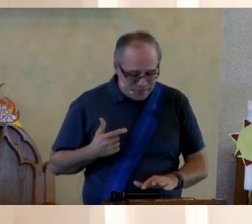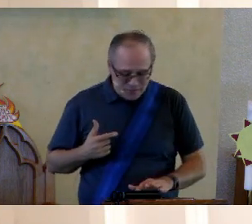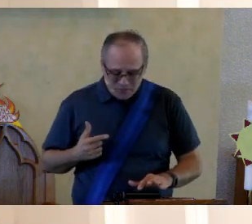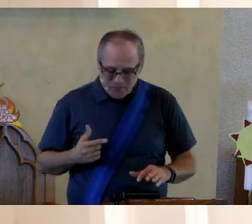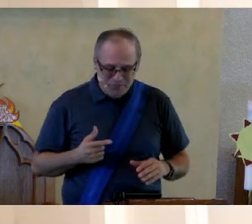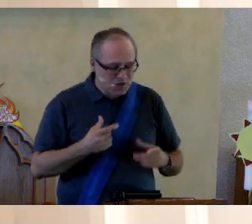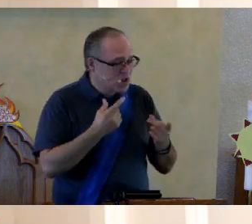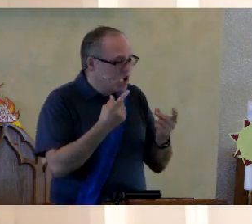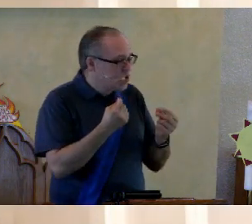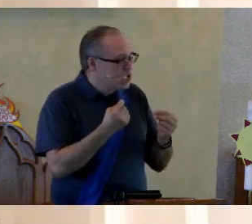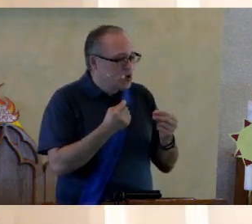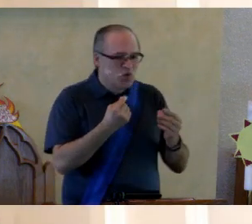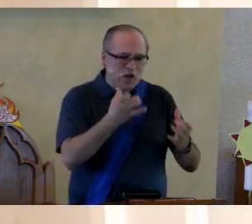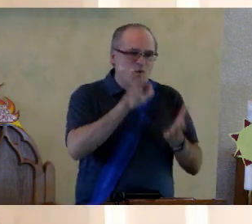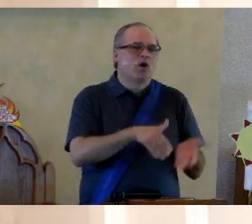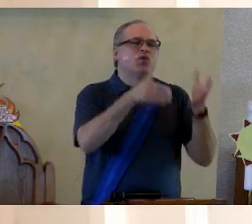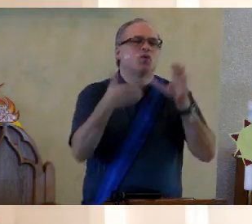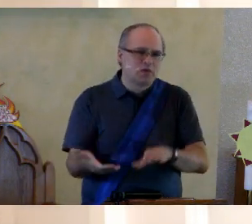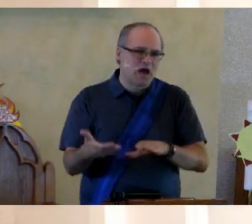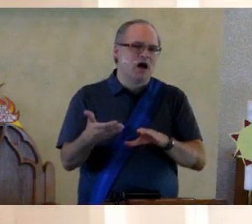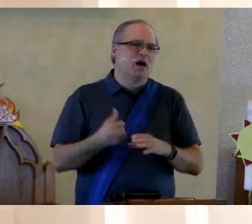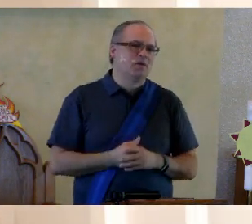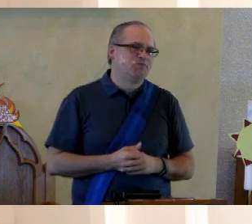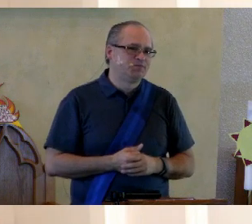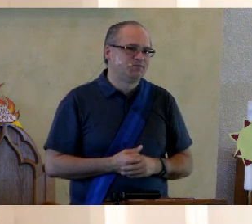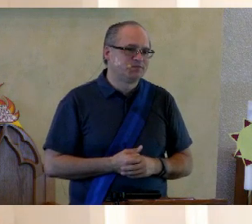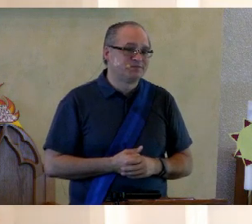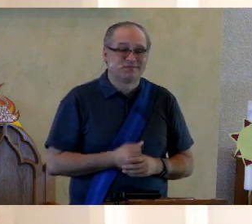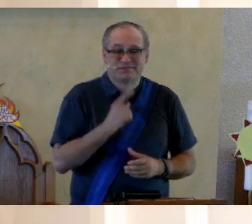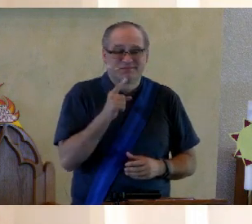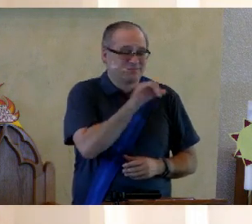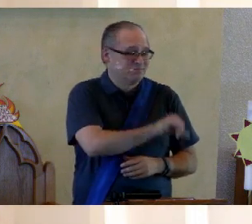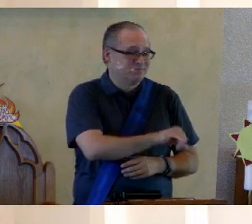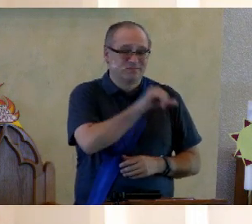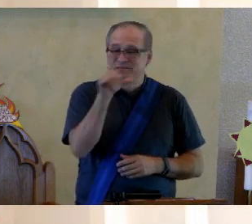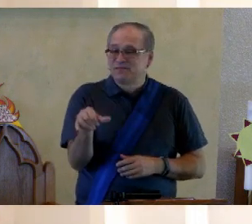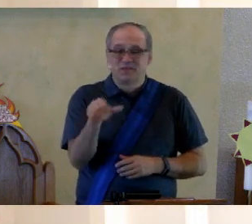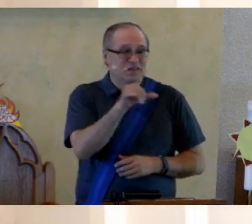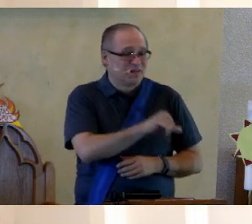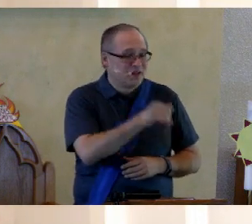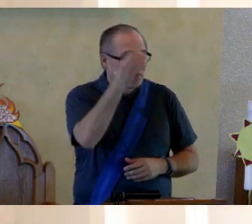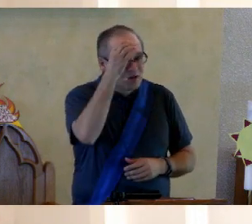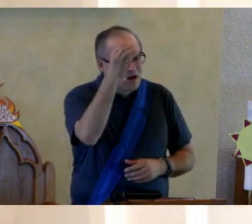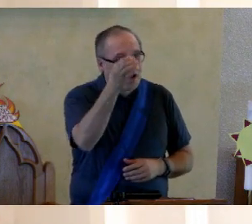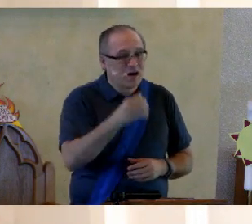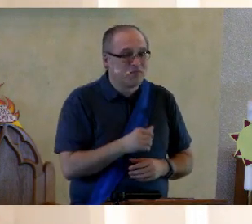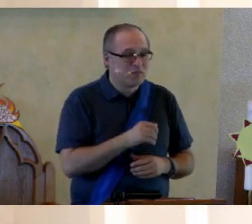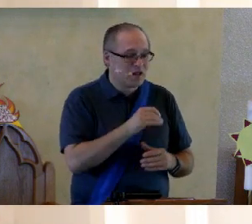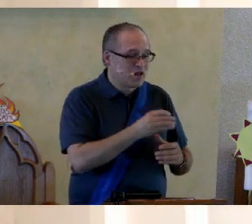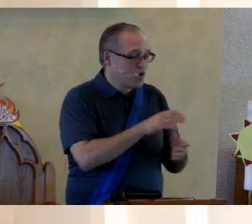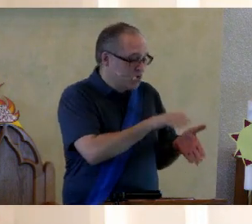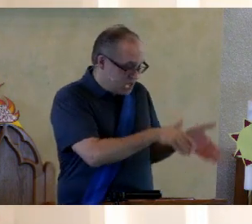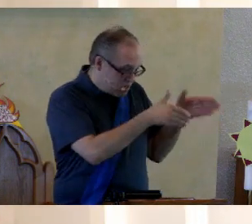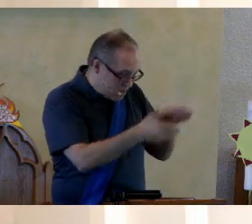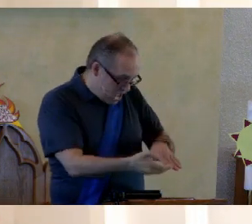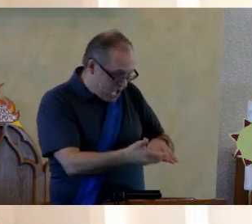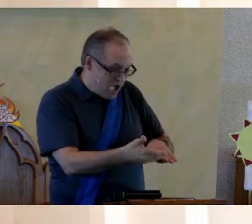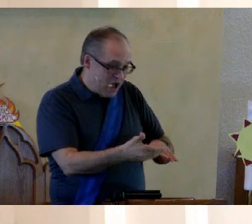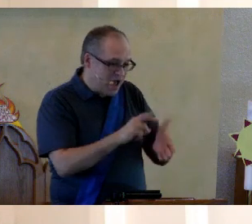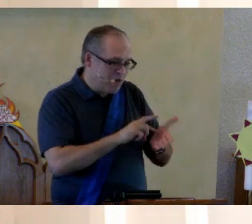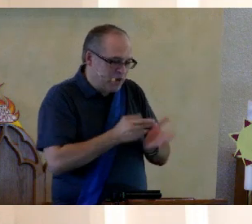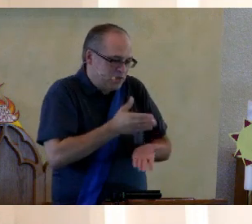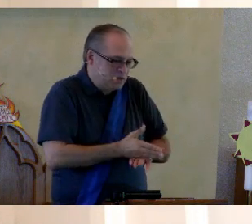to end their natural life. To them, they are one and the same. Ending one's natural life can put an end to the suffering